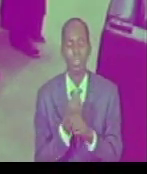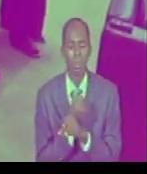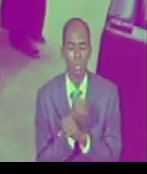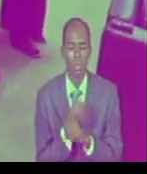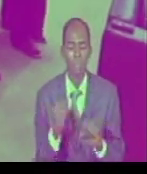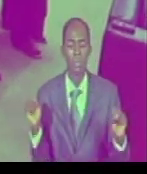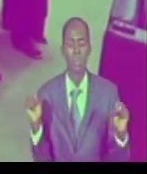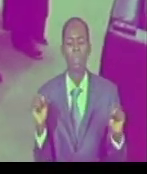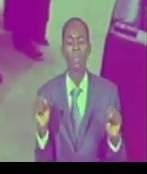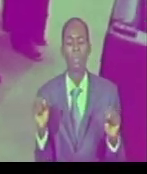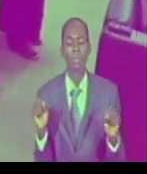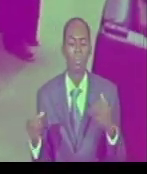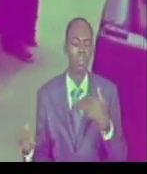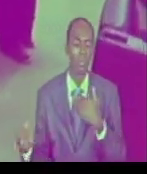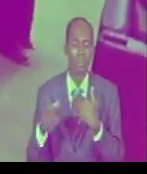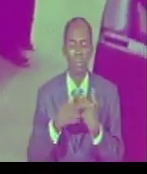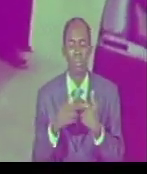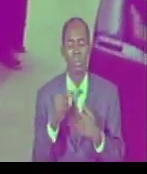restoration,